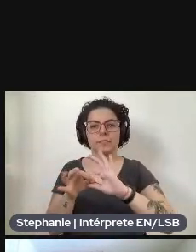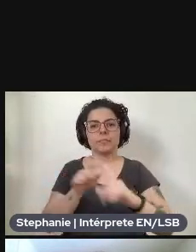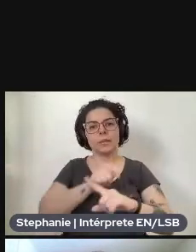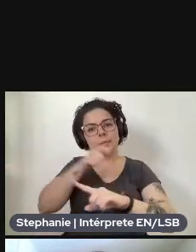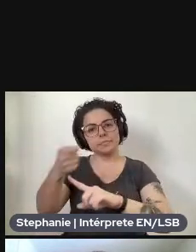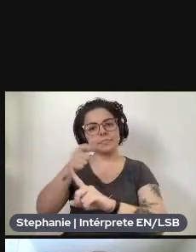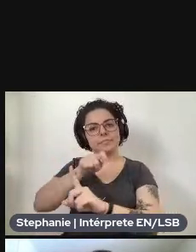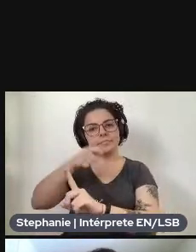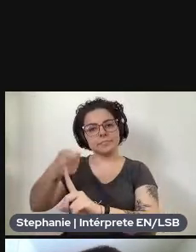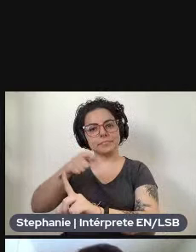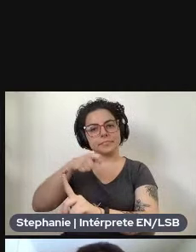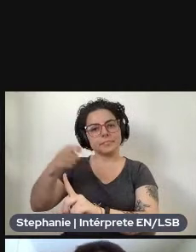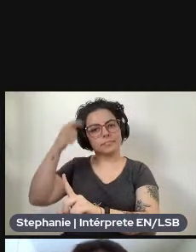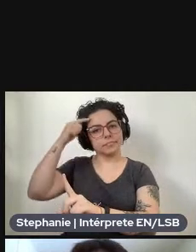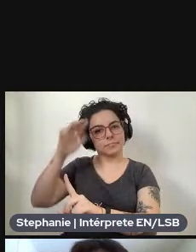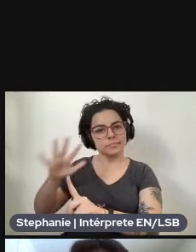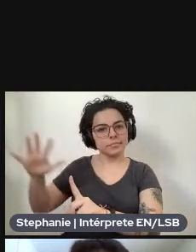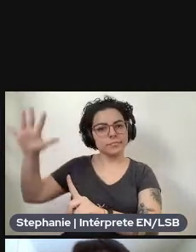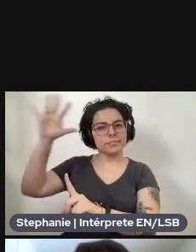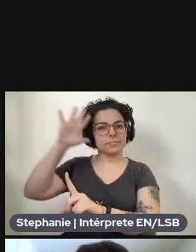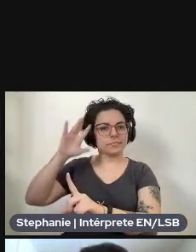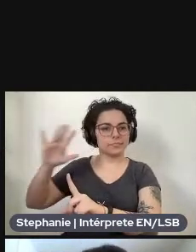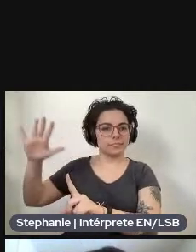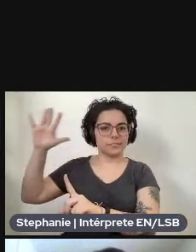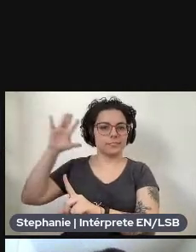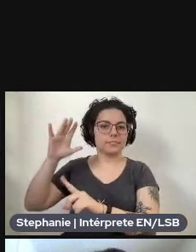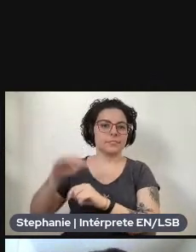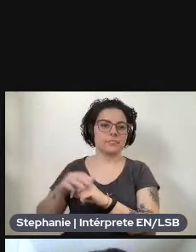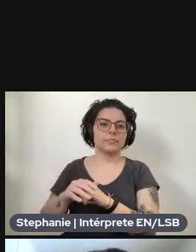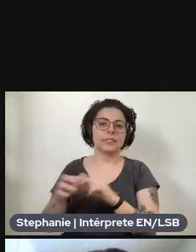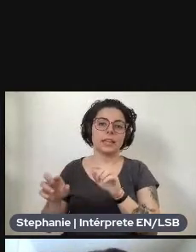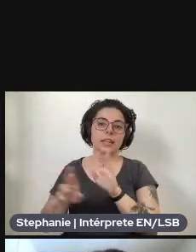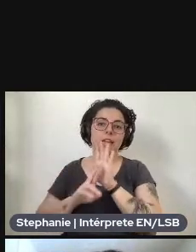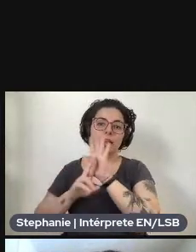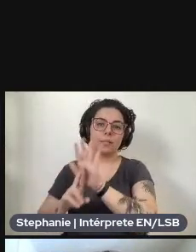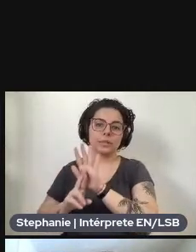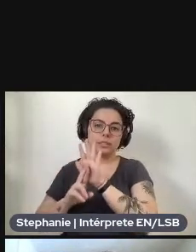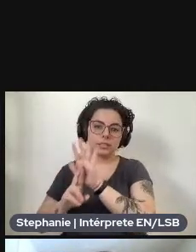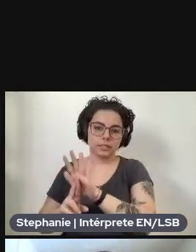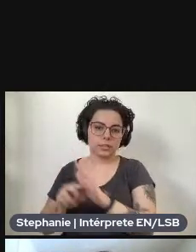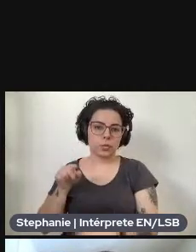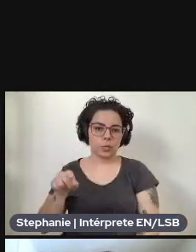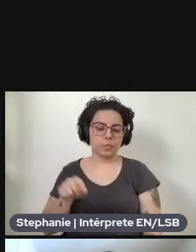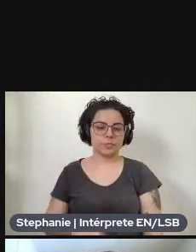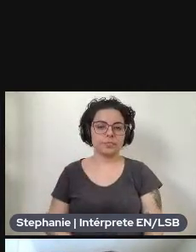in Halliday, Darstellung in Bühler, and representation in FTG.